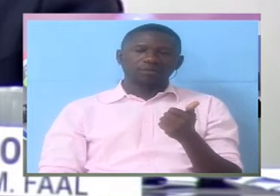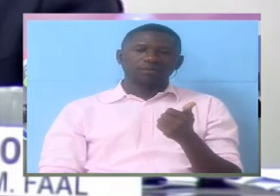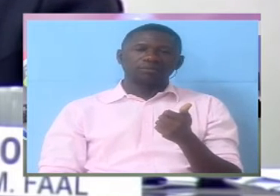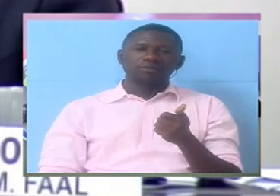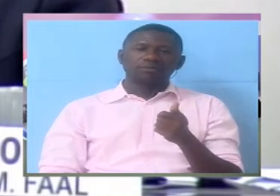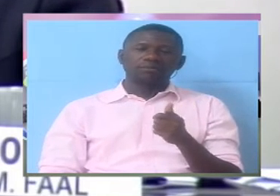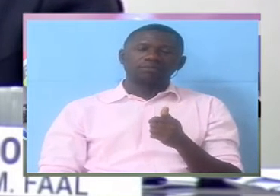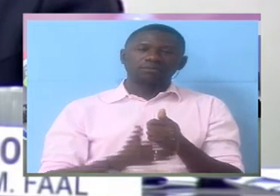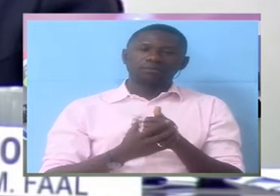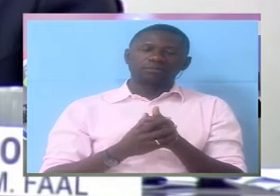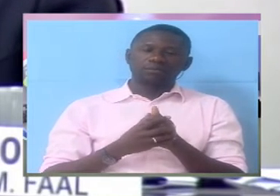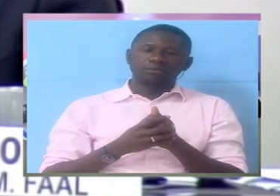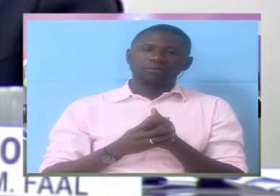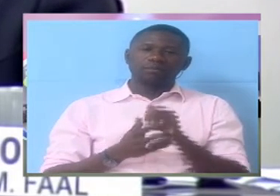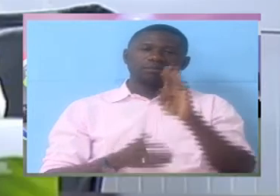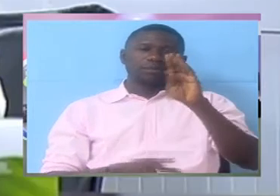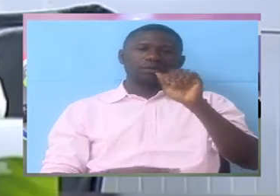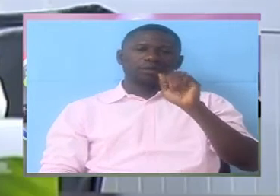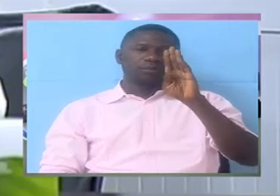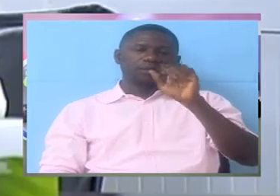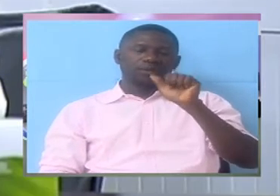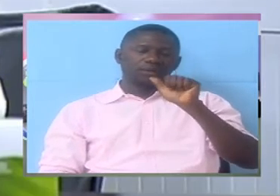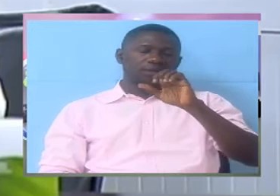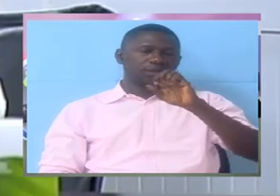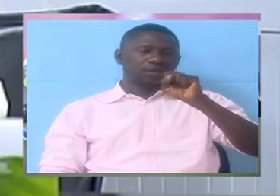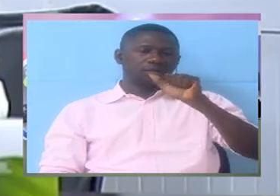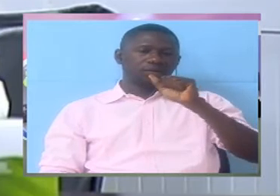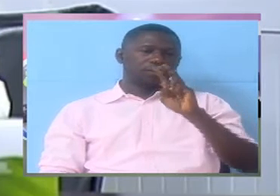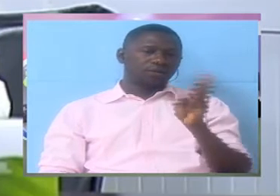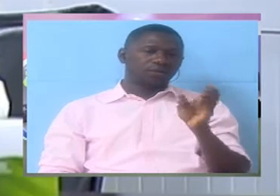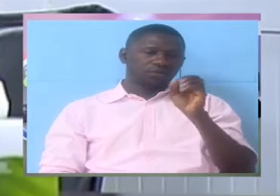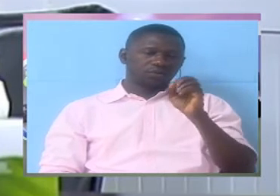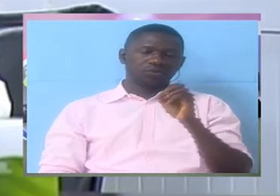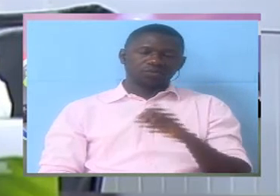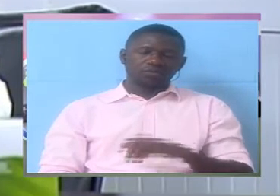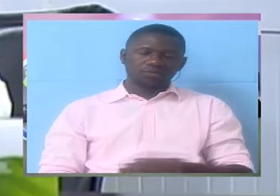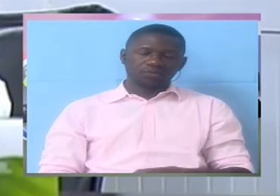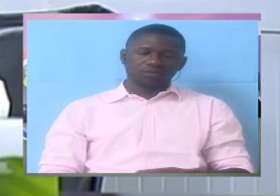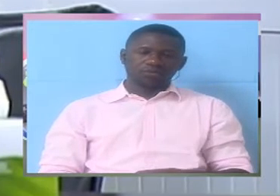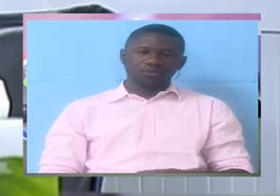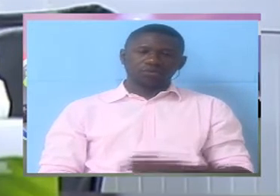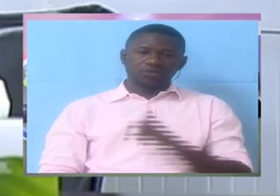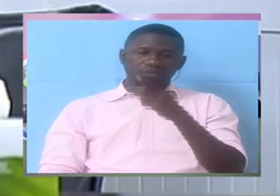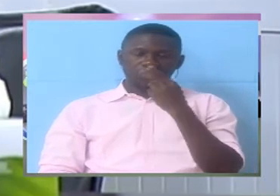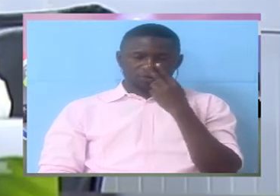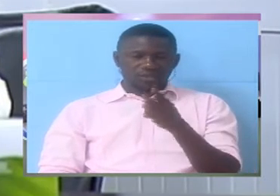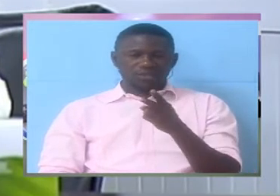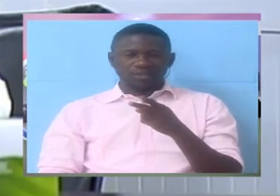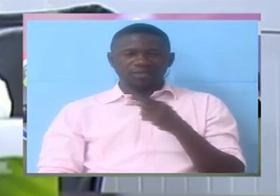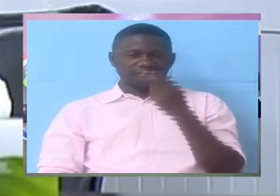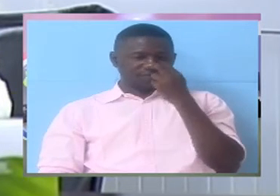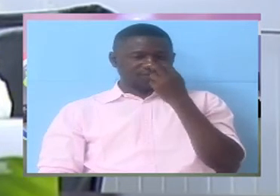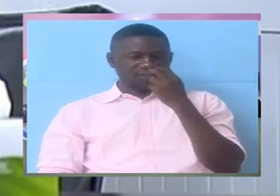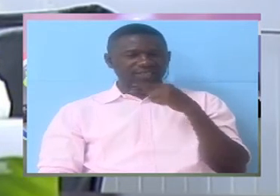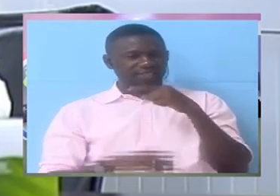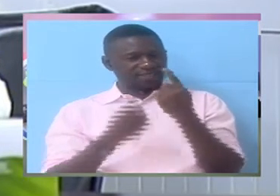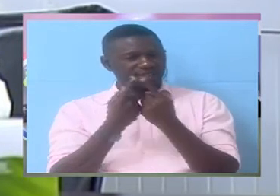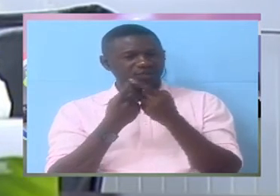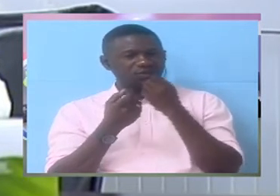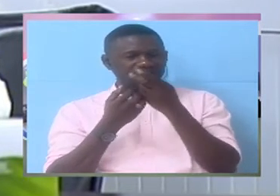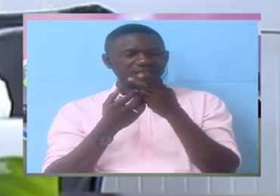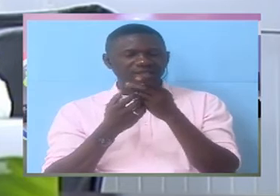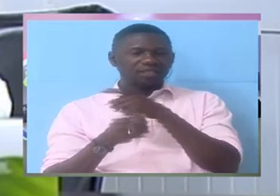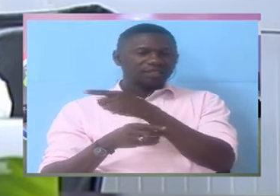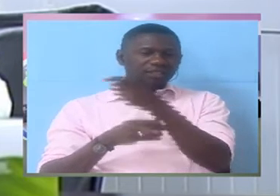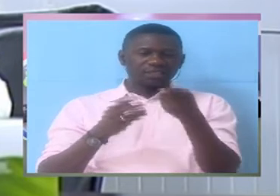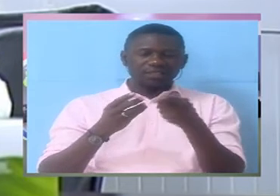You see, the funny thing in what you have just said is that these are the same people you have listed as the